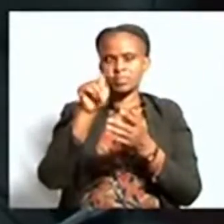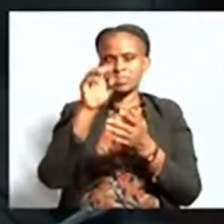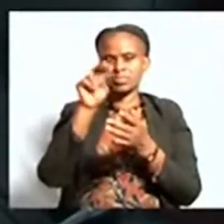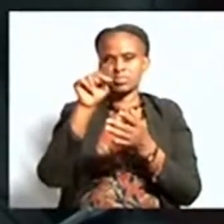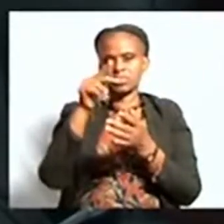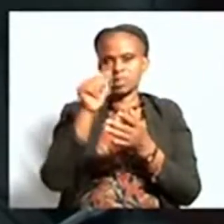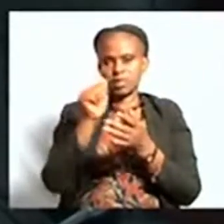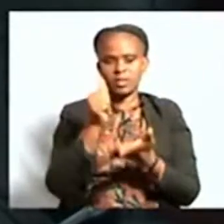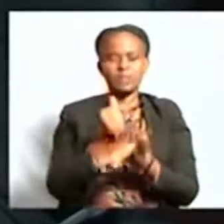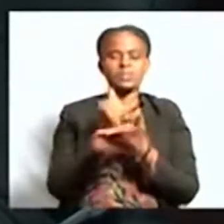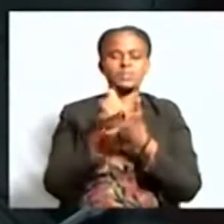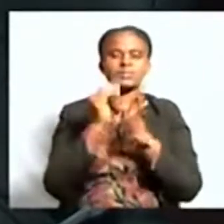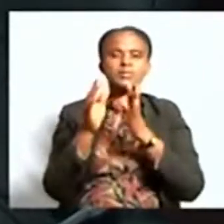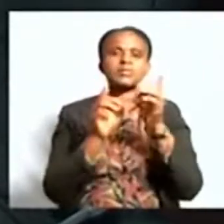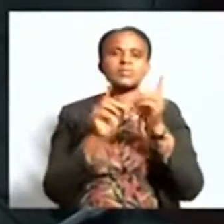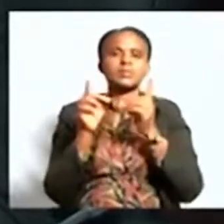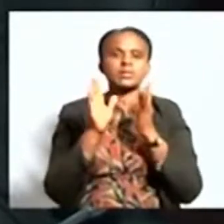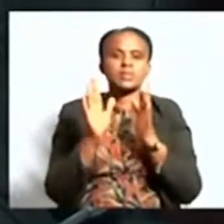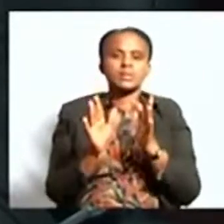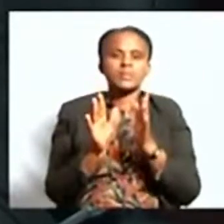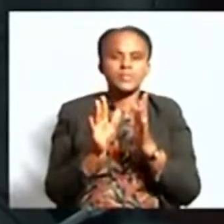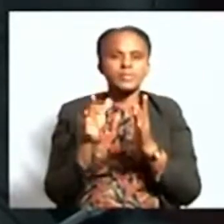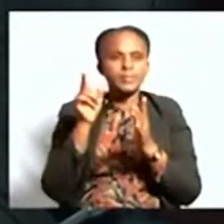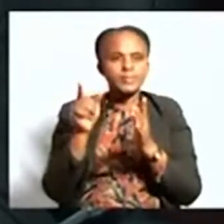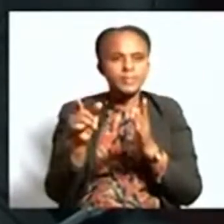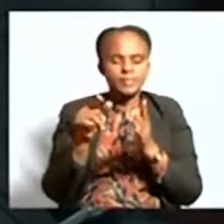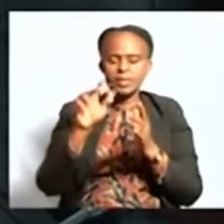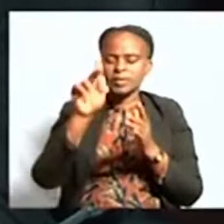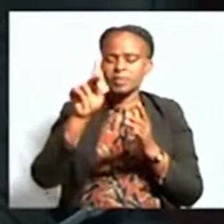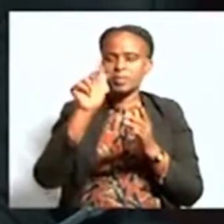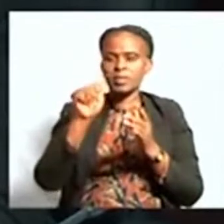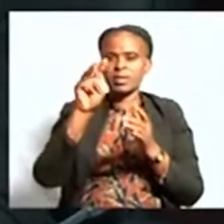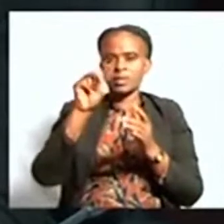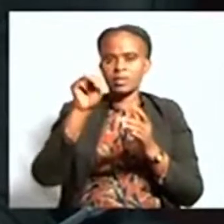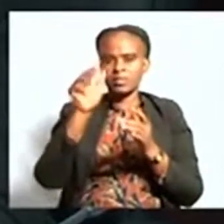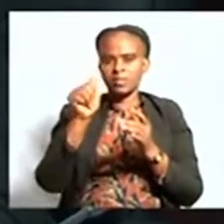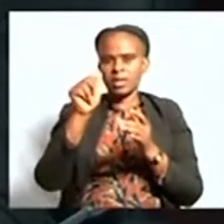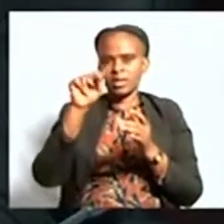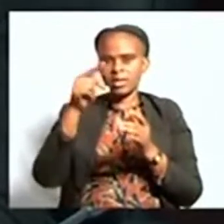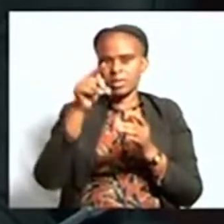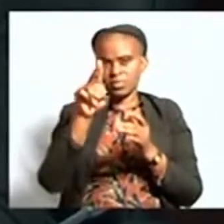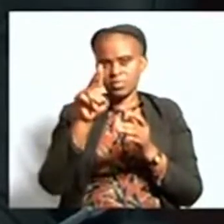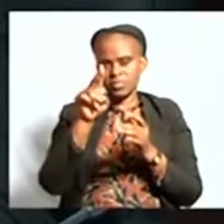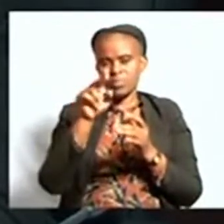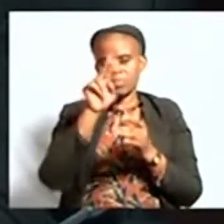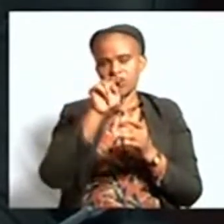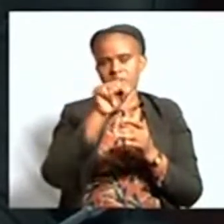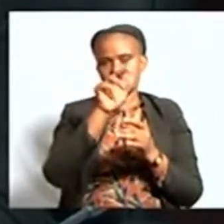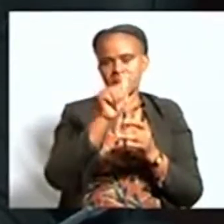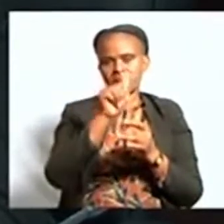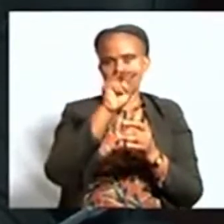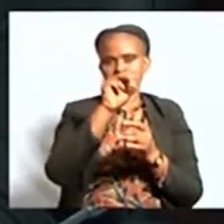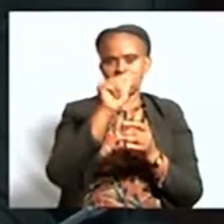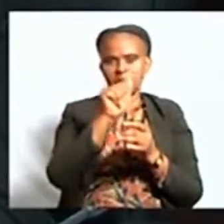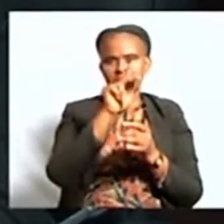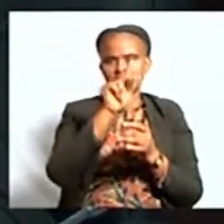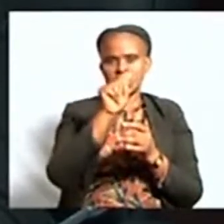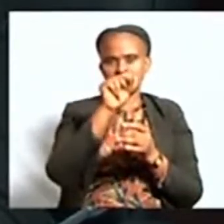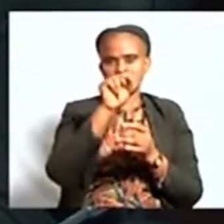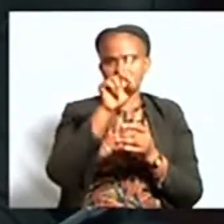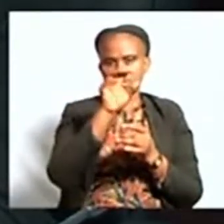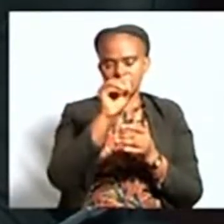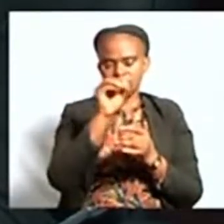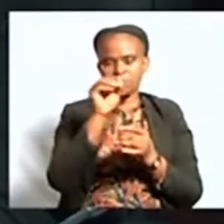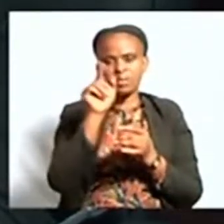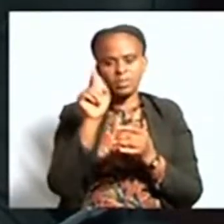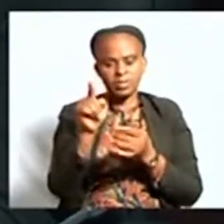Director Revenue, Mrs. Godfrida Kamangu, Principal Auditor, Mr. Charles Namakando, Senior Auditor, Mr.